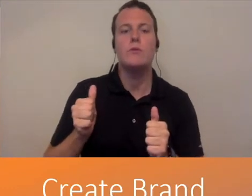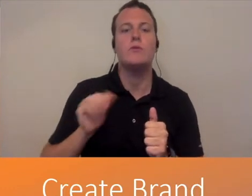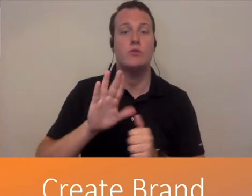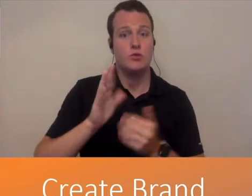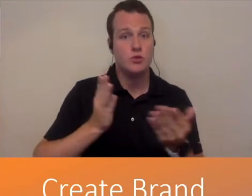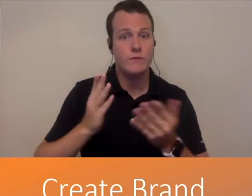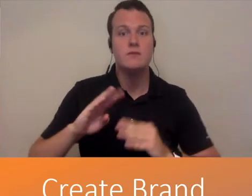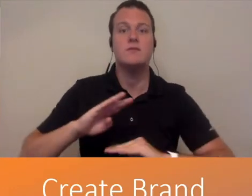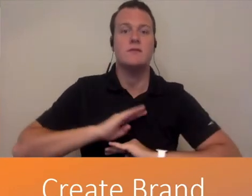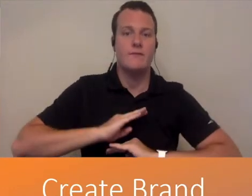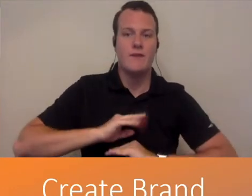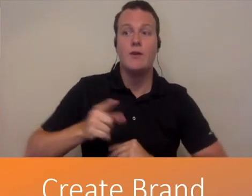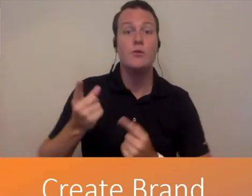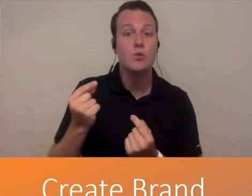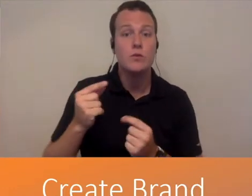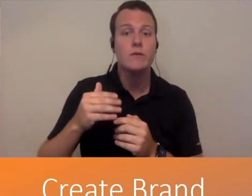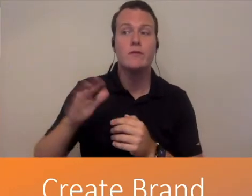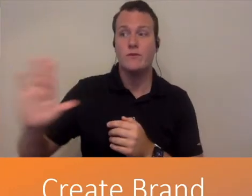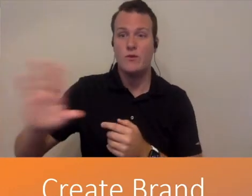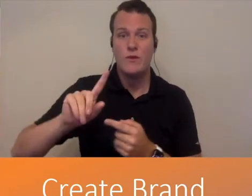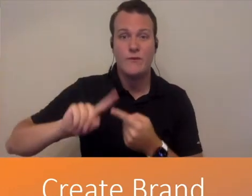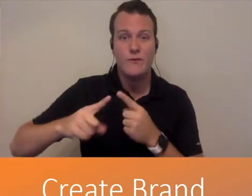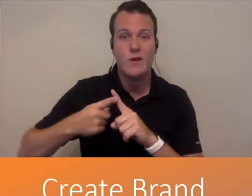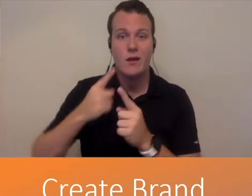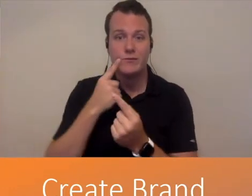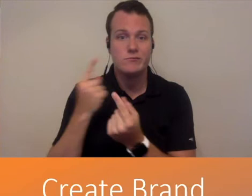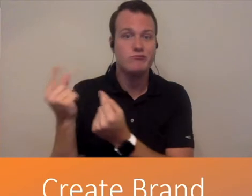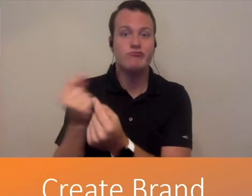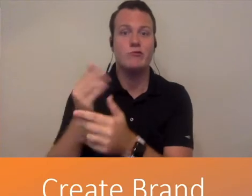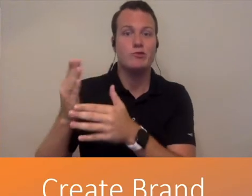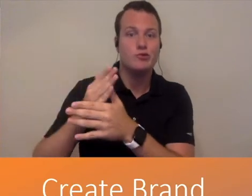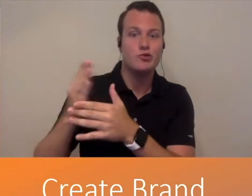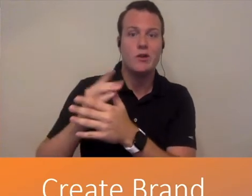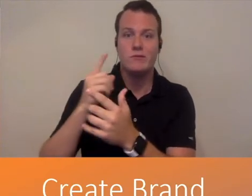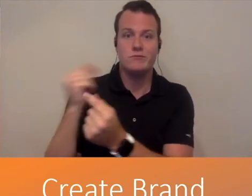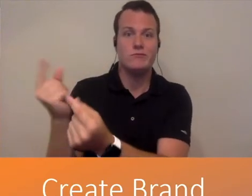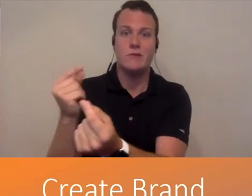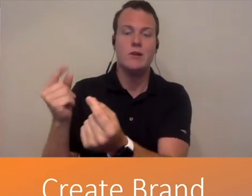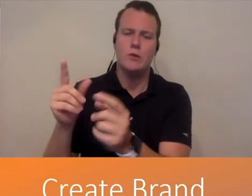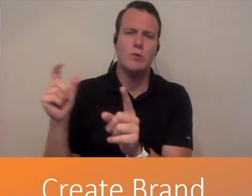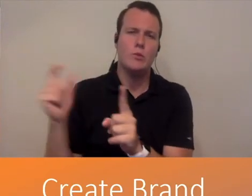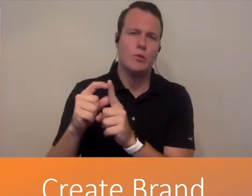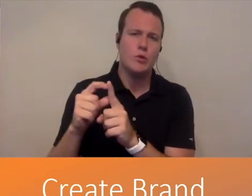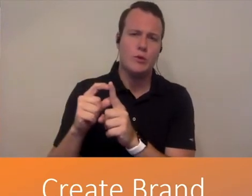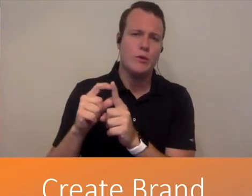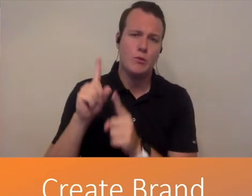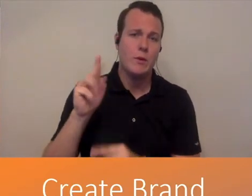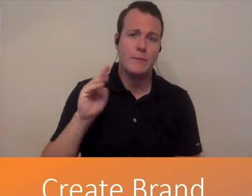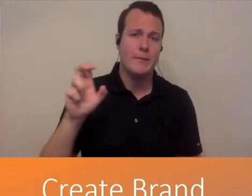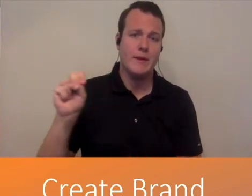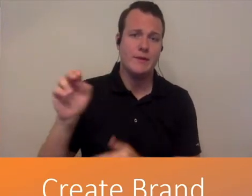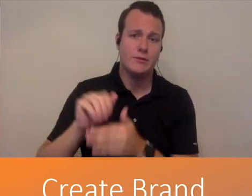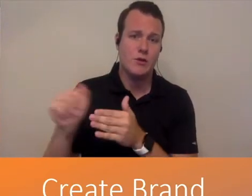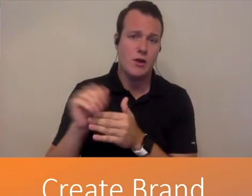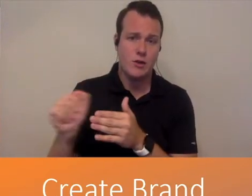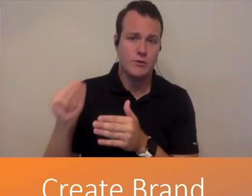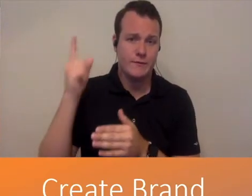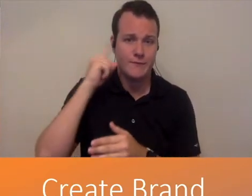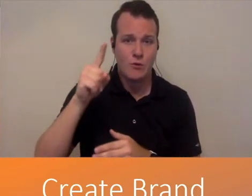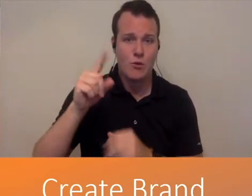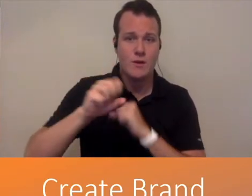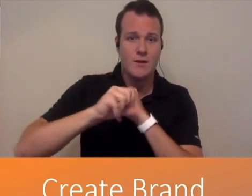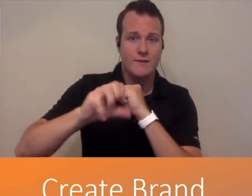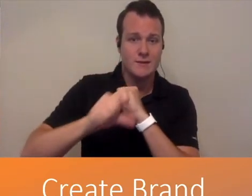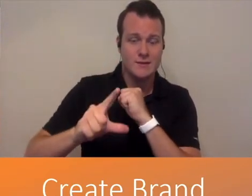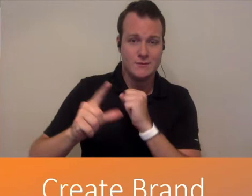you provide, the more they're going to tell their friends. And that is worth $1 million in advertising